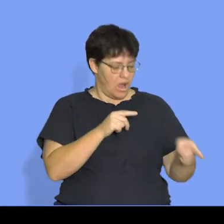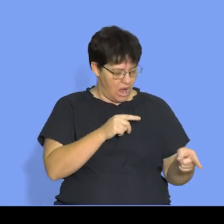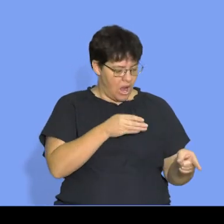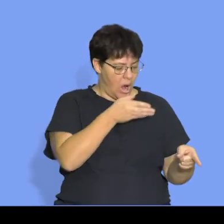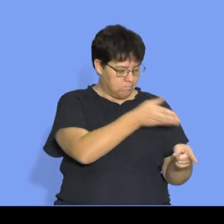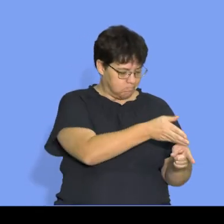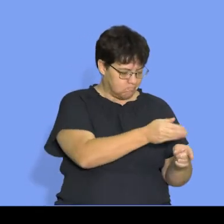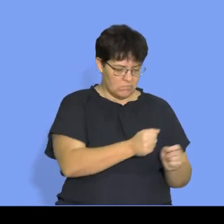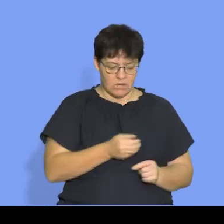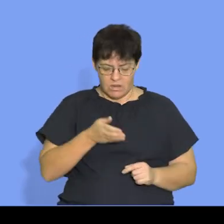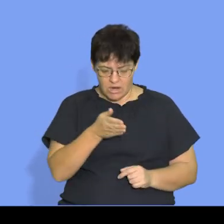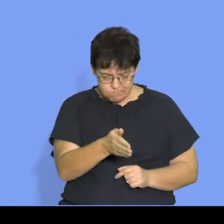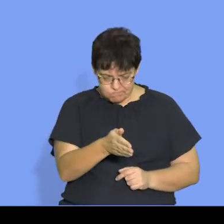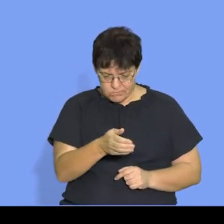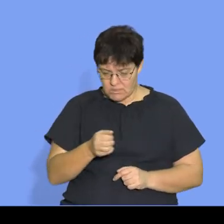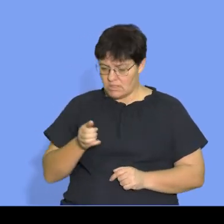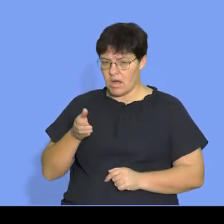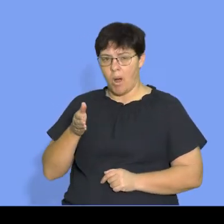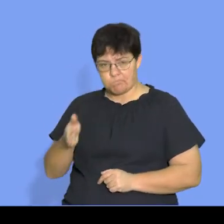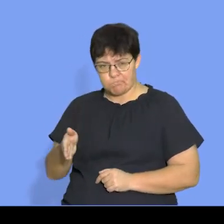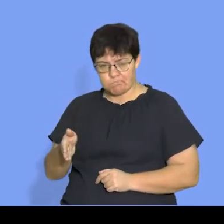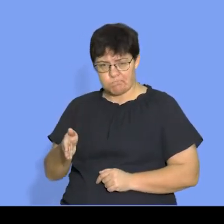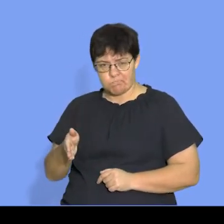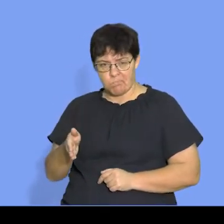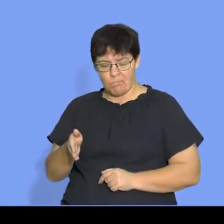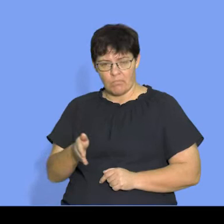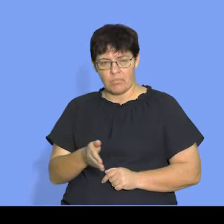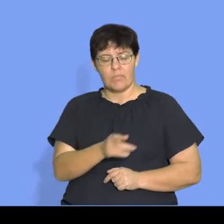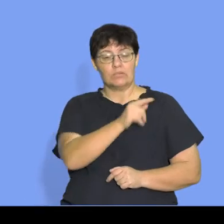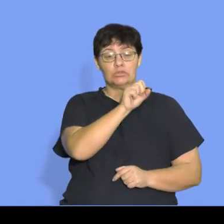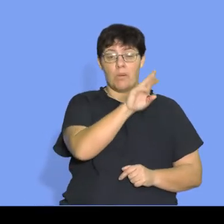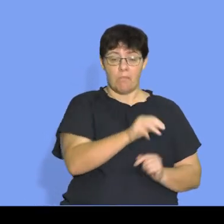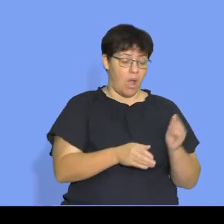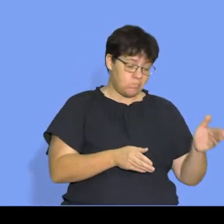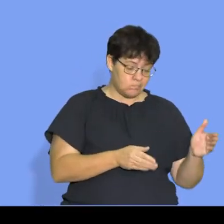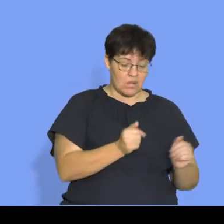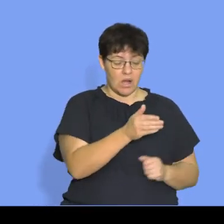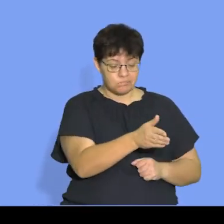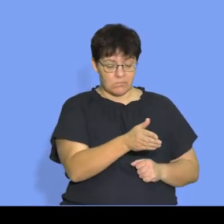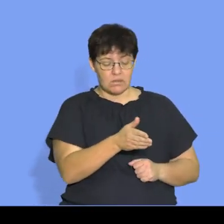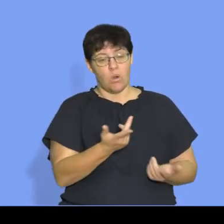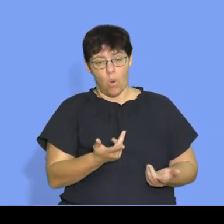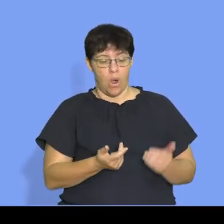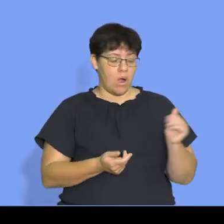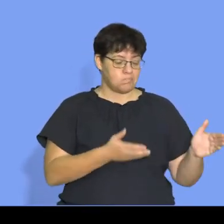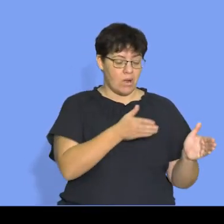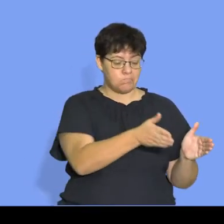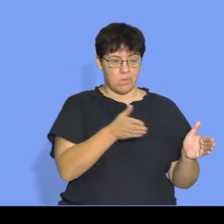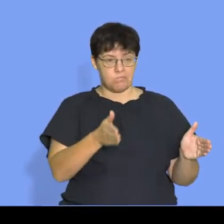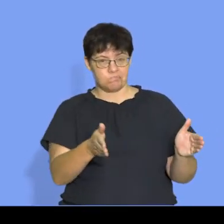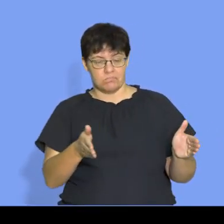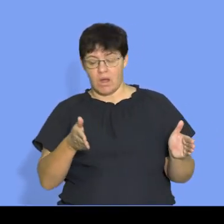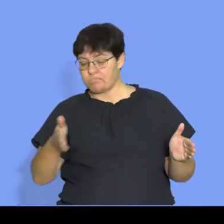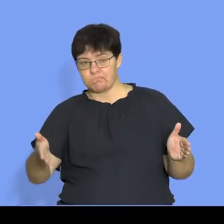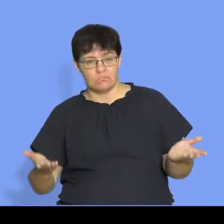appears more than once in two or more terms. It doesn't necessarily just need to be two. It can be four,